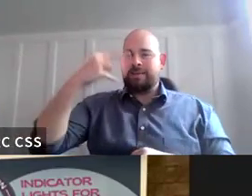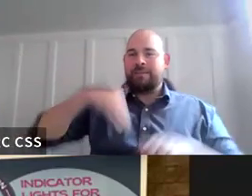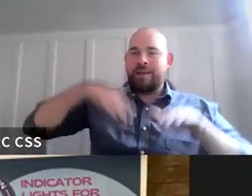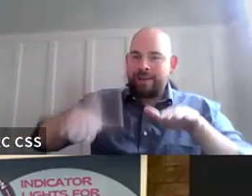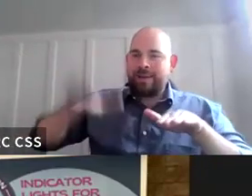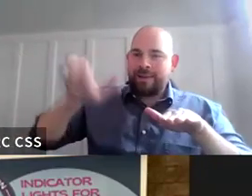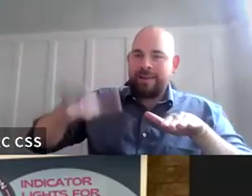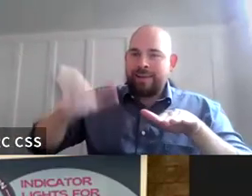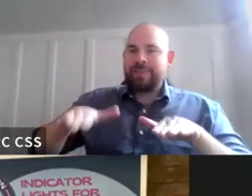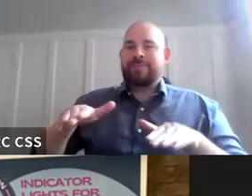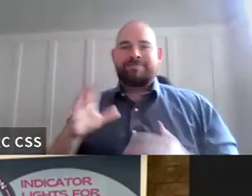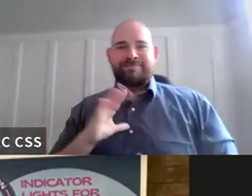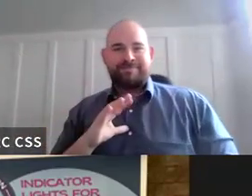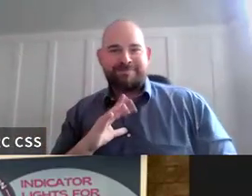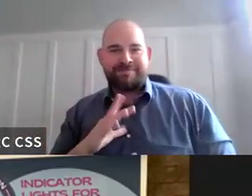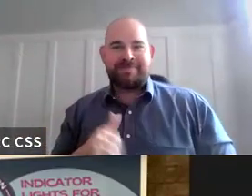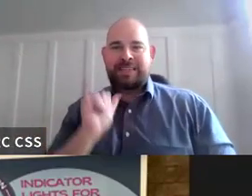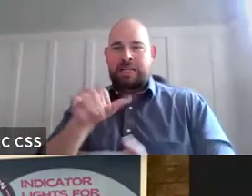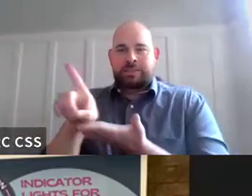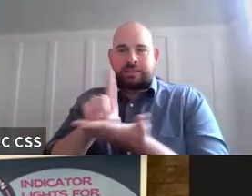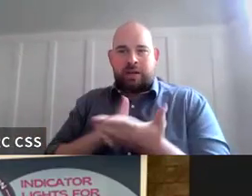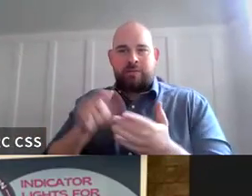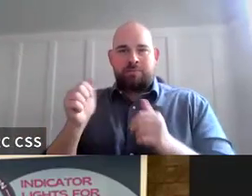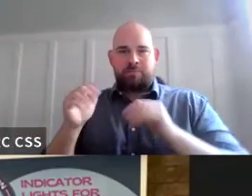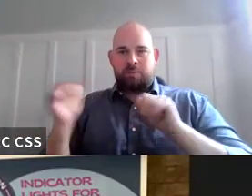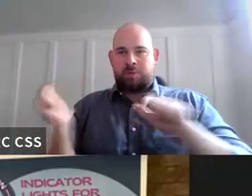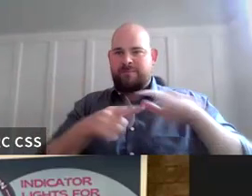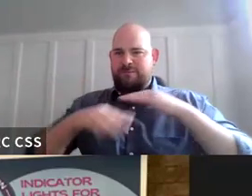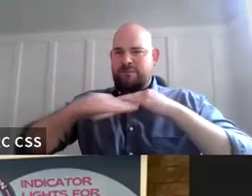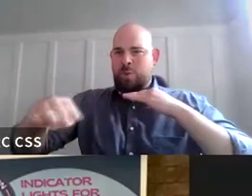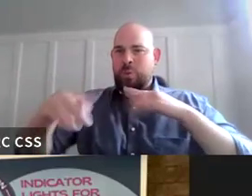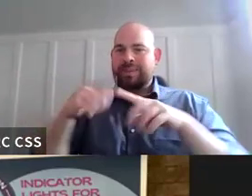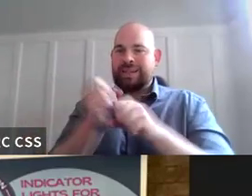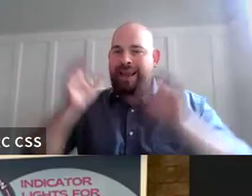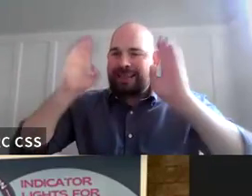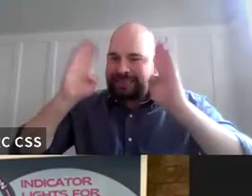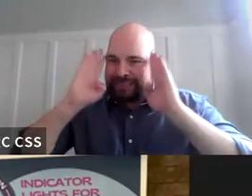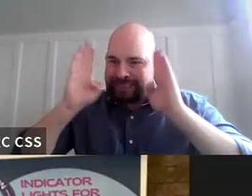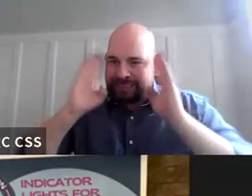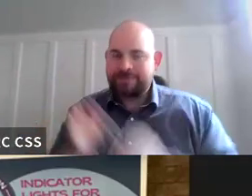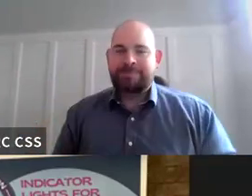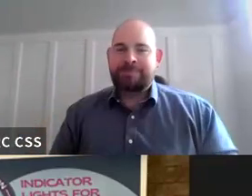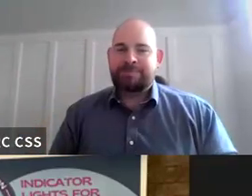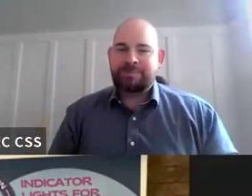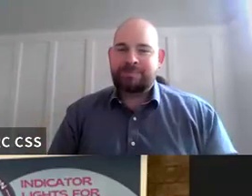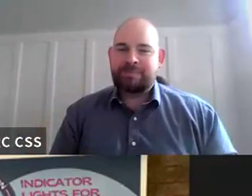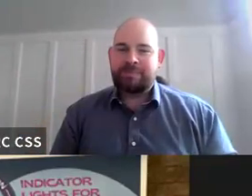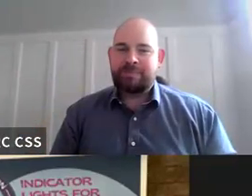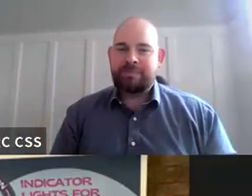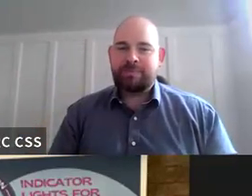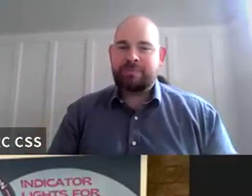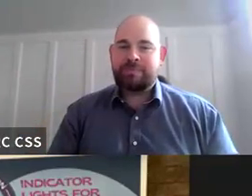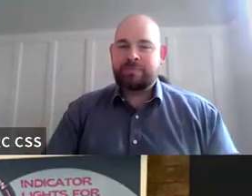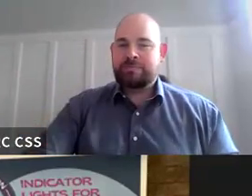make vibrations that will alert someone who's deaf to feel it. It's designed for them to specifically feel